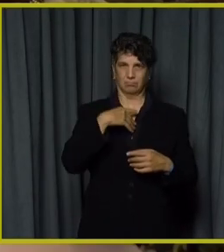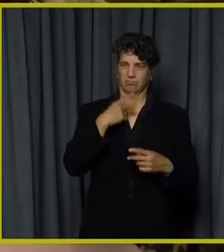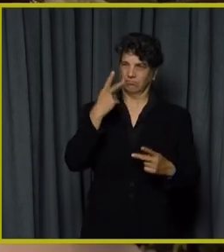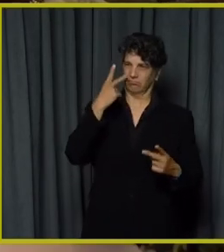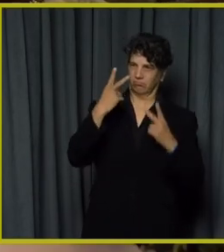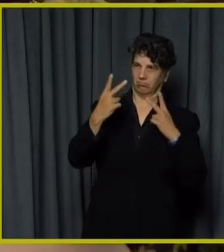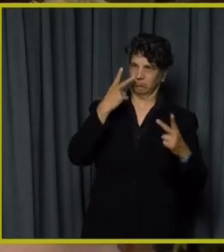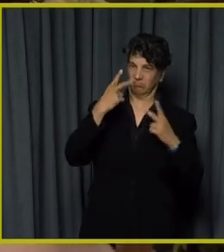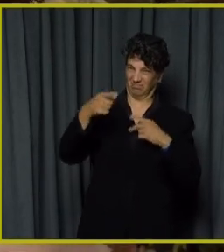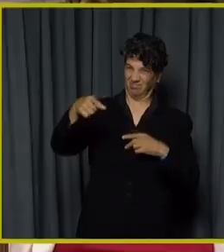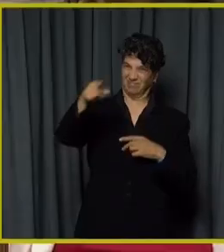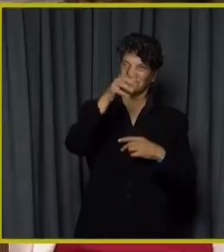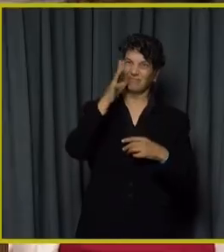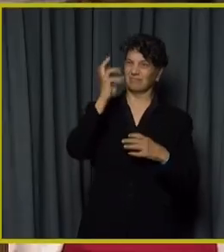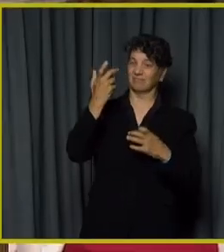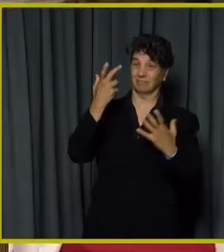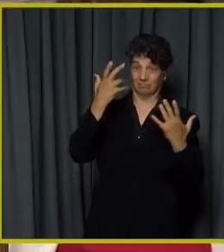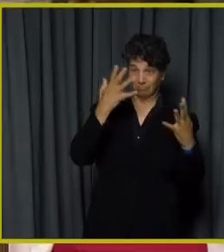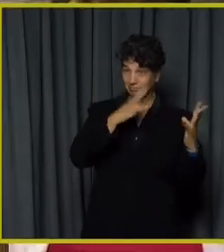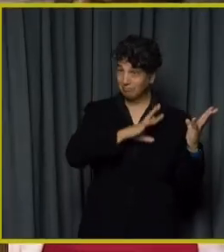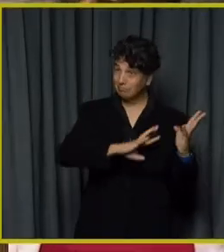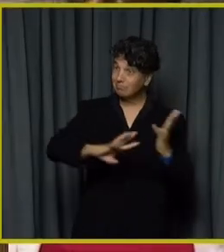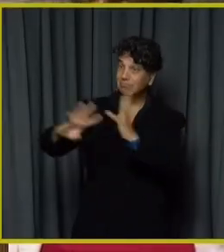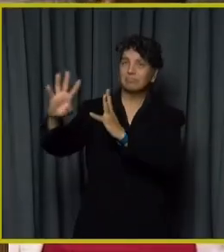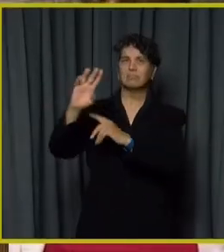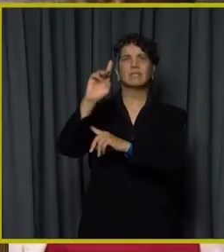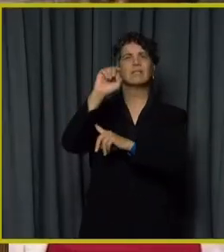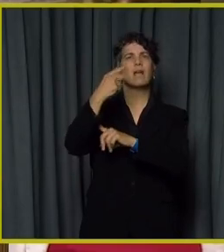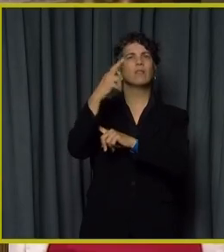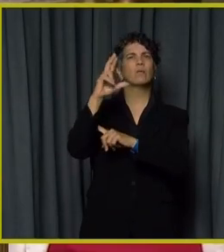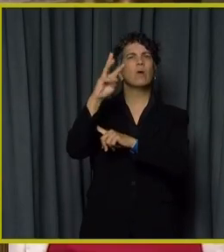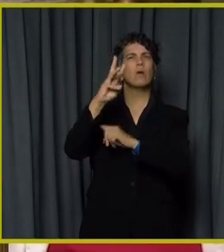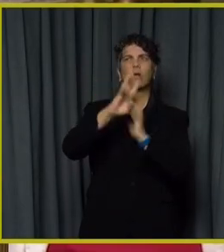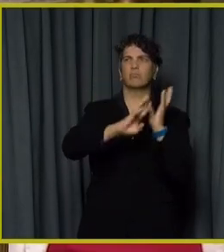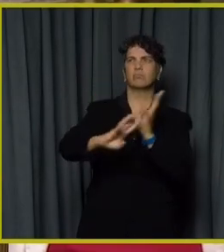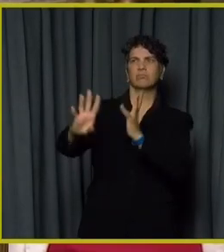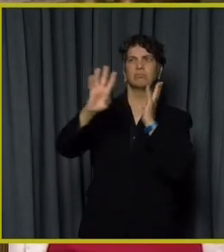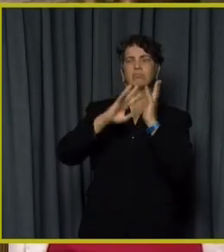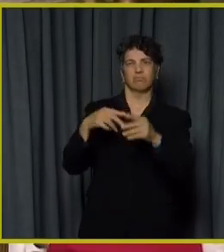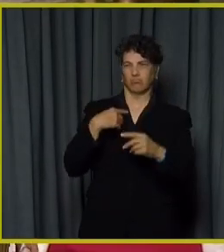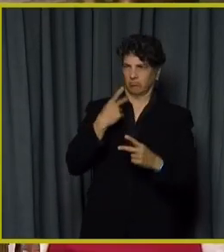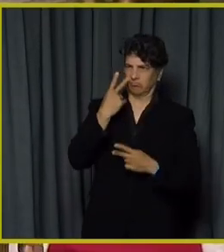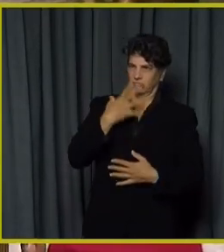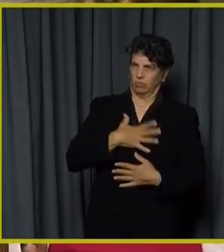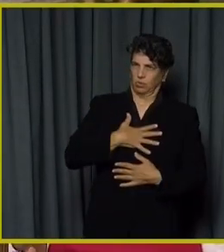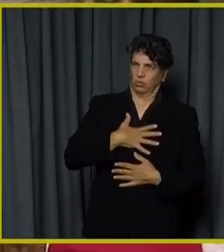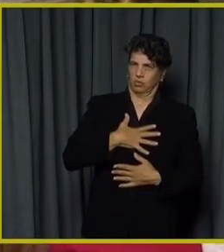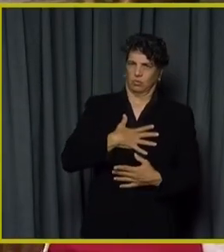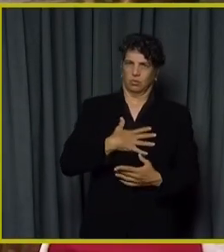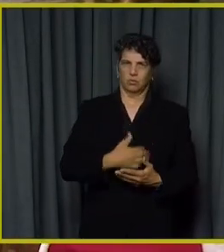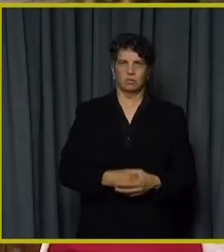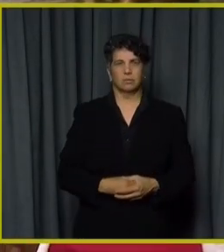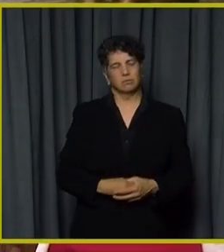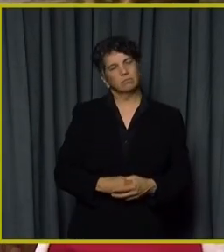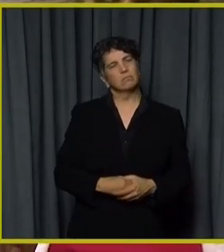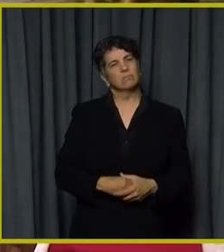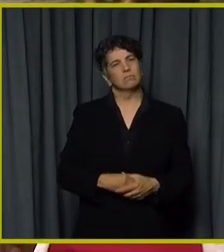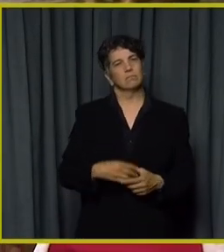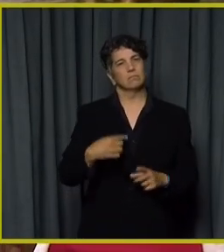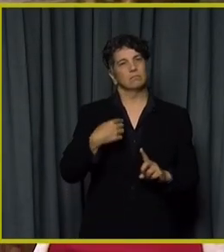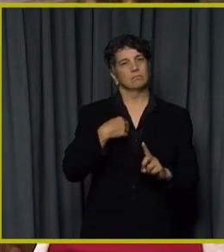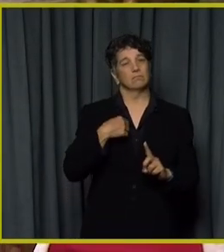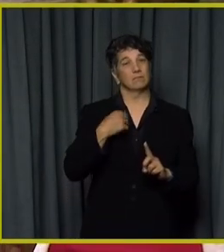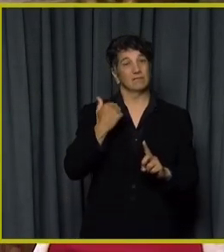years old, here in the city of brotherly love, Philadelphia Finest decided